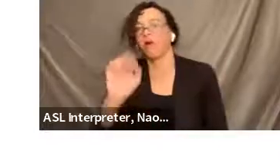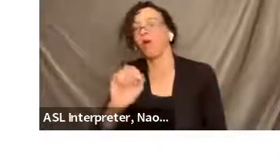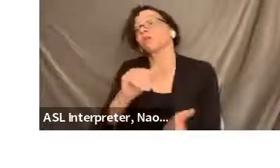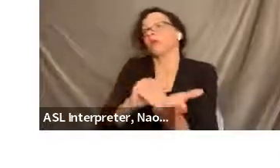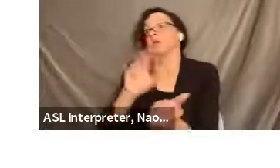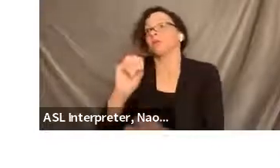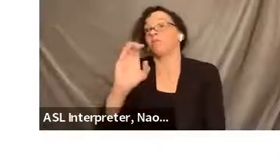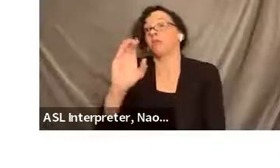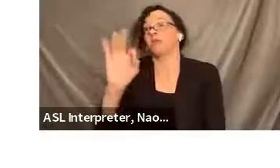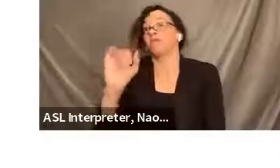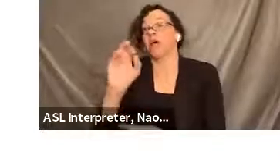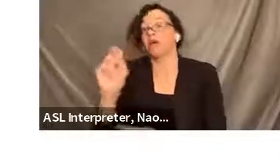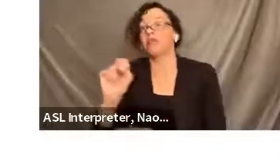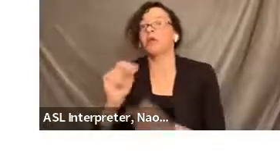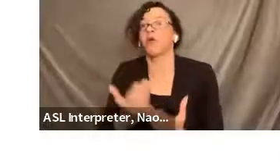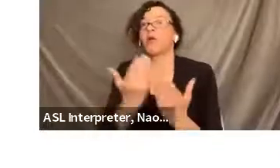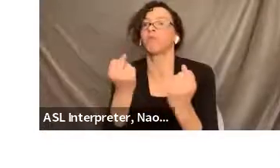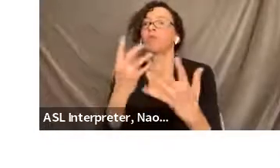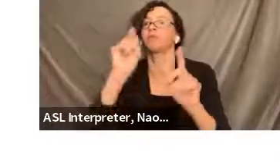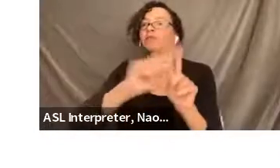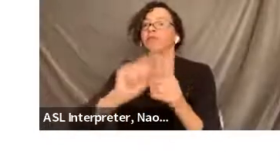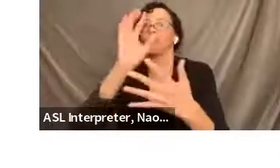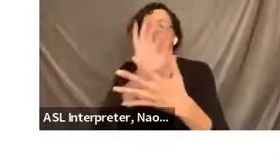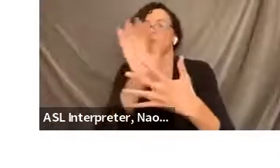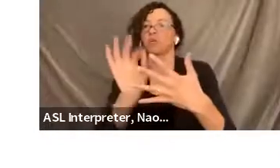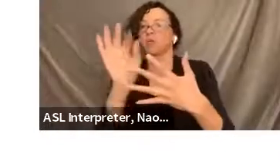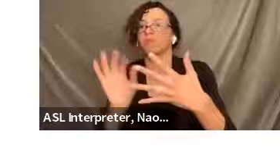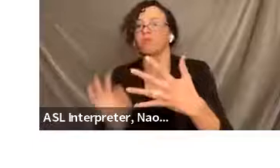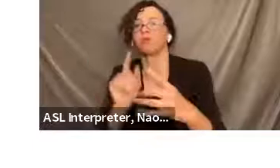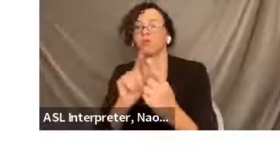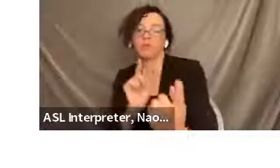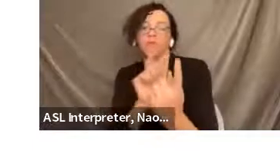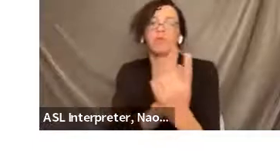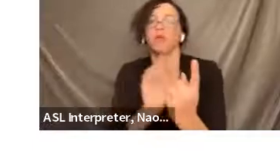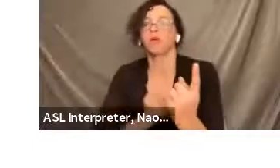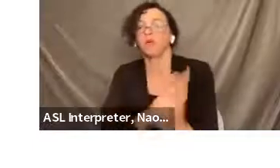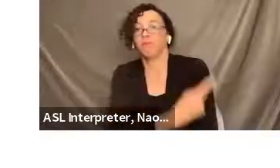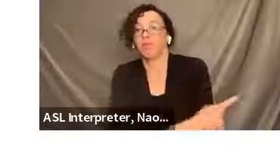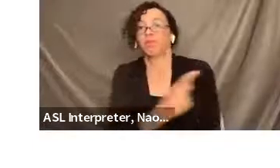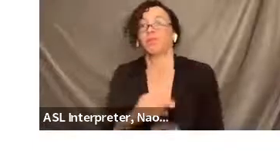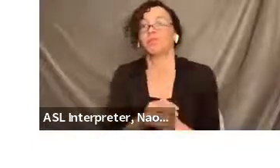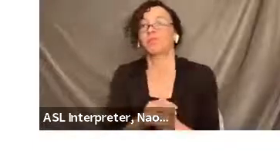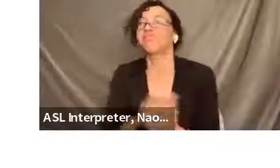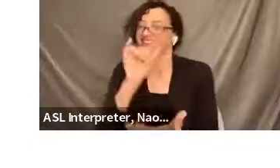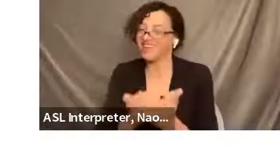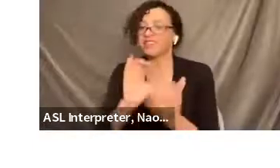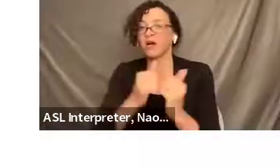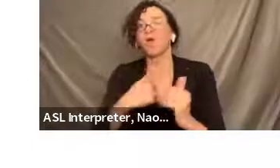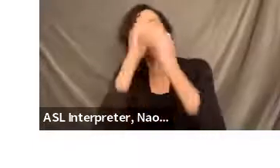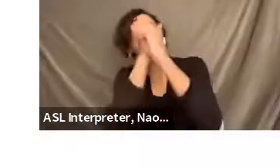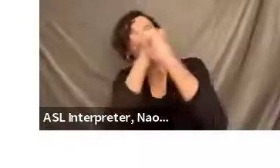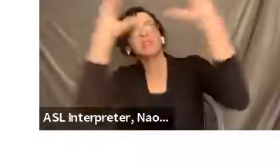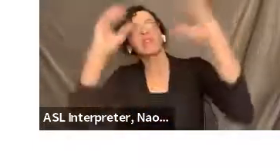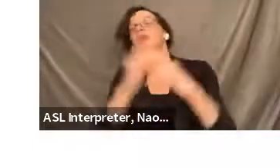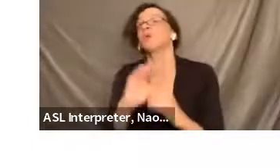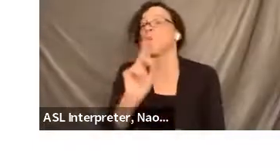options to meet our patients. And I see this as getting back to where medicine was when we first started in the 19th and